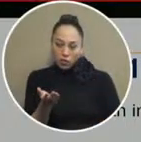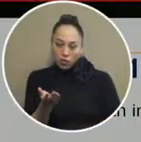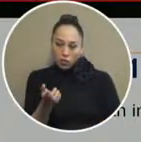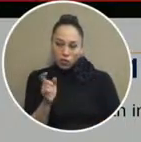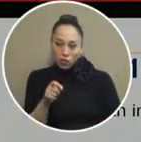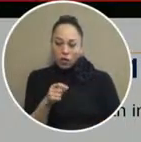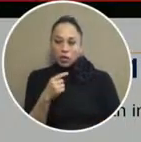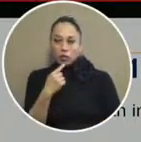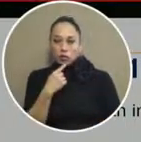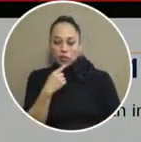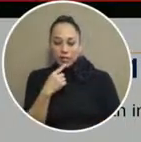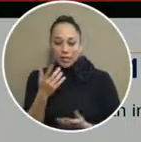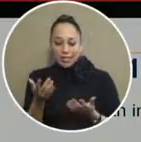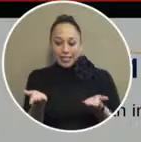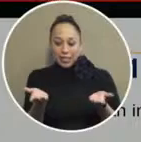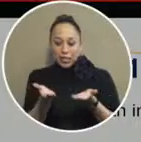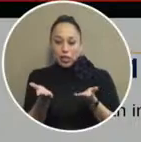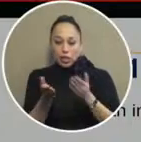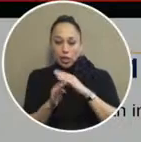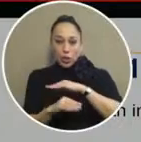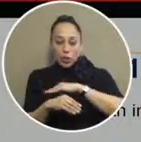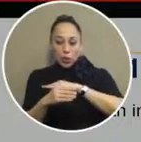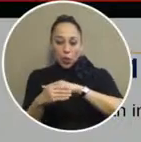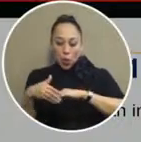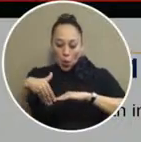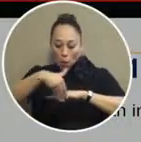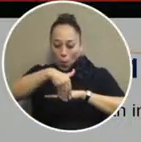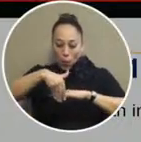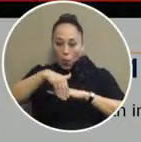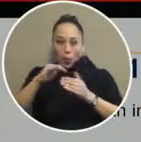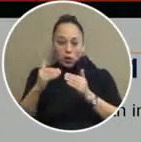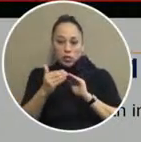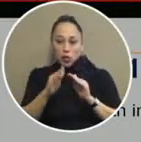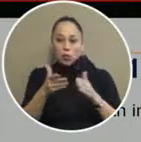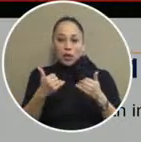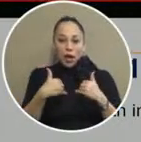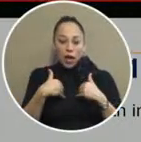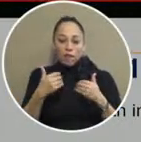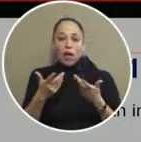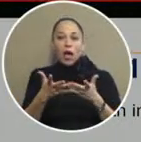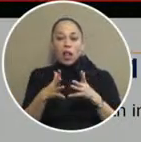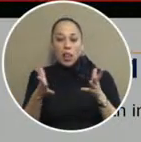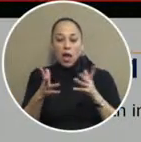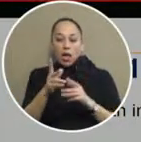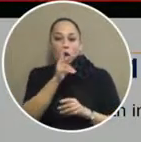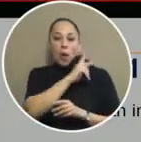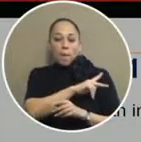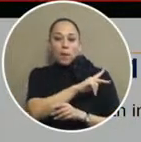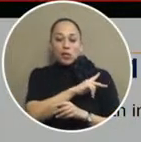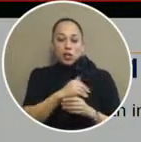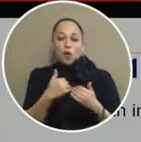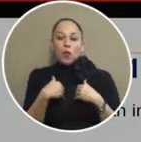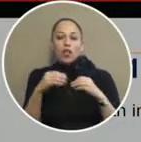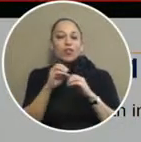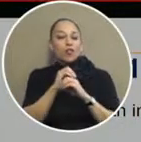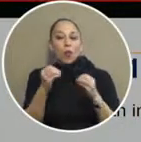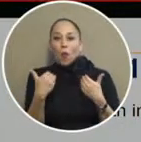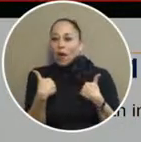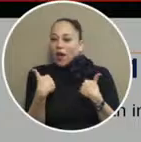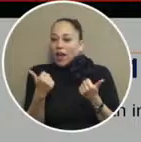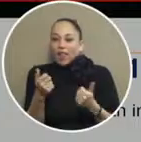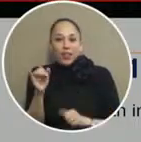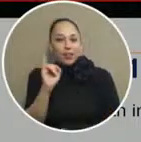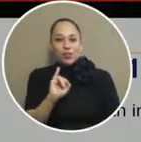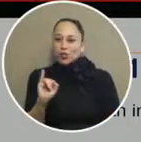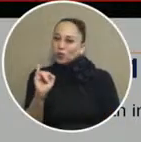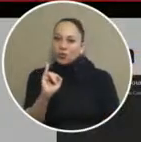battle here in the border city and here in our town is that we have a very high proportion of patients with no health insurance. Next